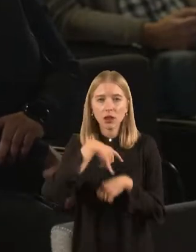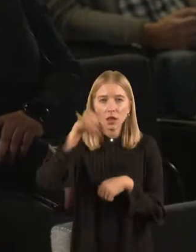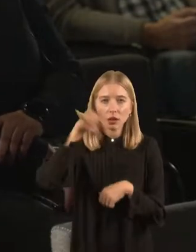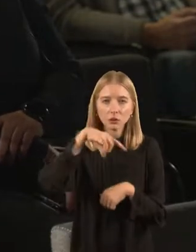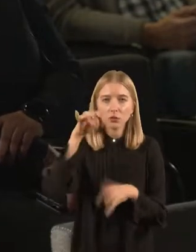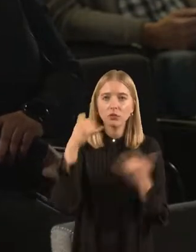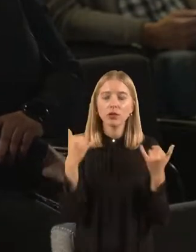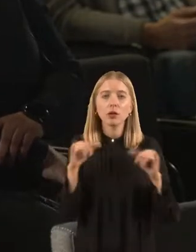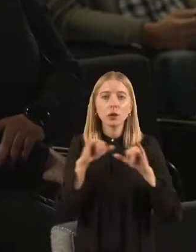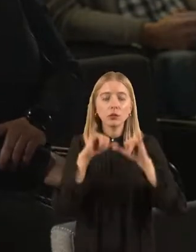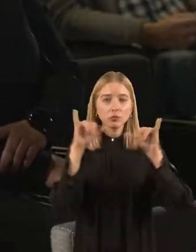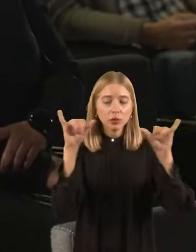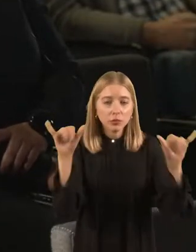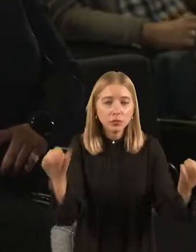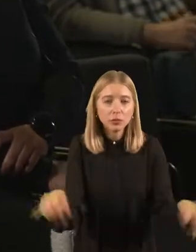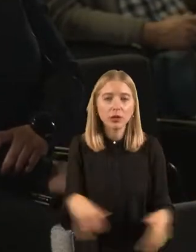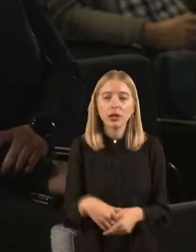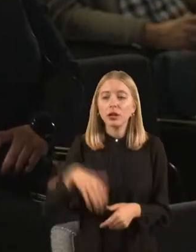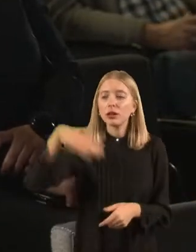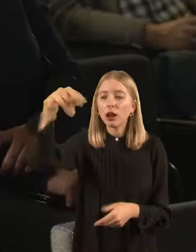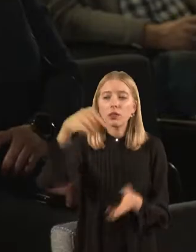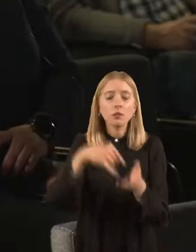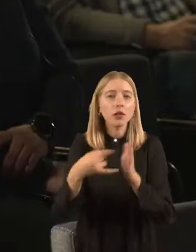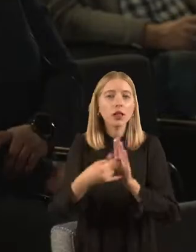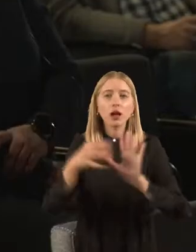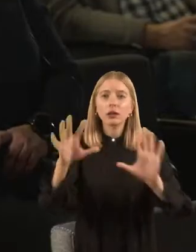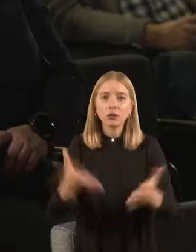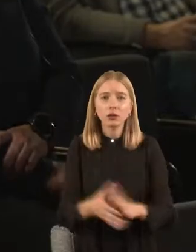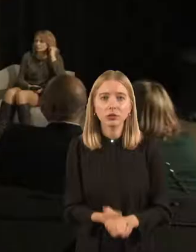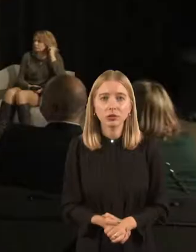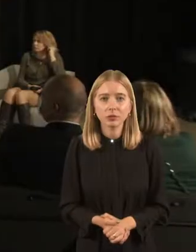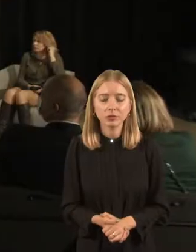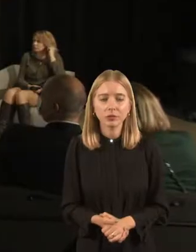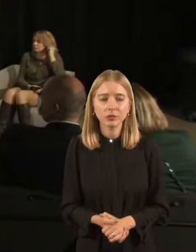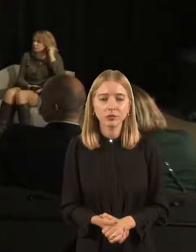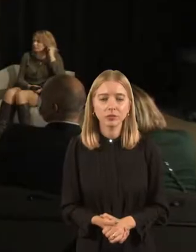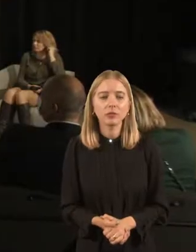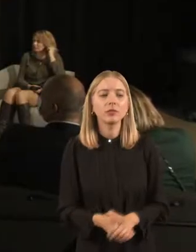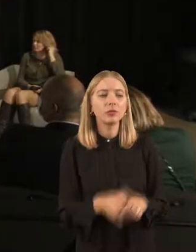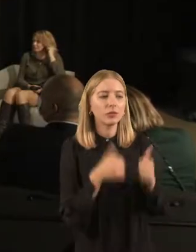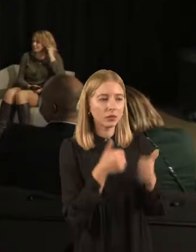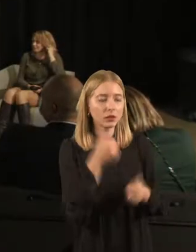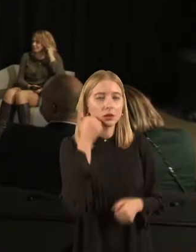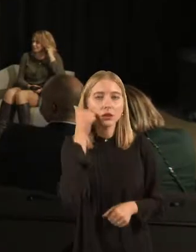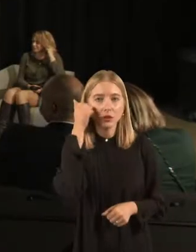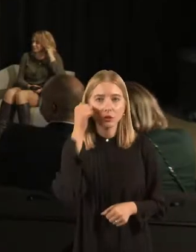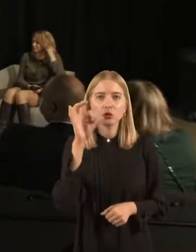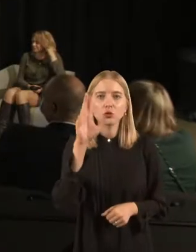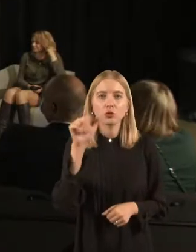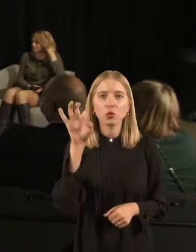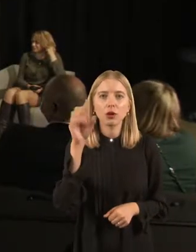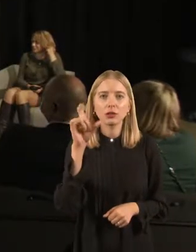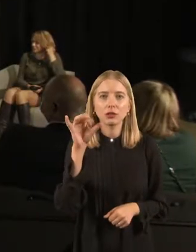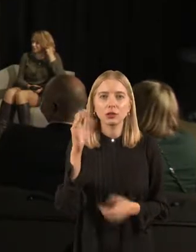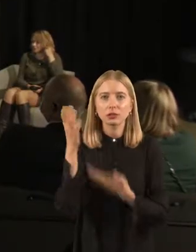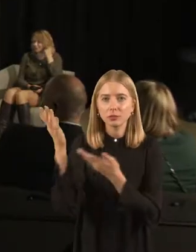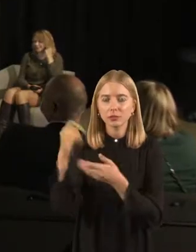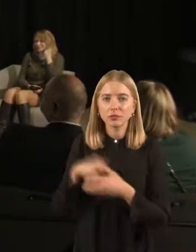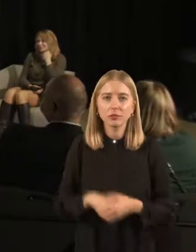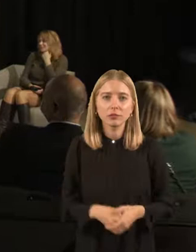Plane remit related emissions and the increasing number of planes. And what are the plans for the